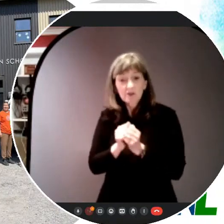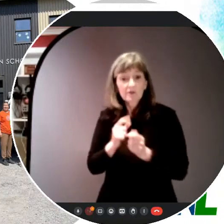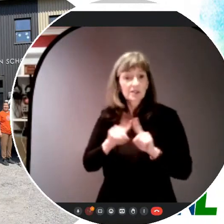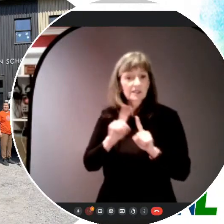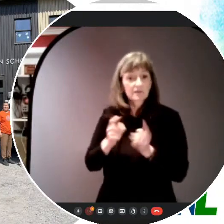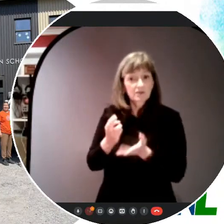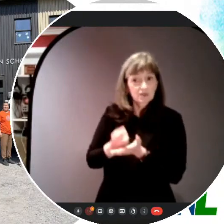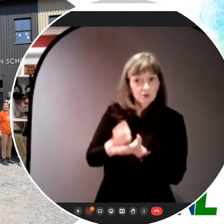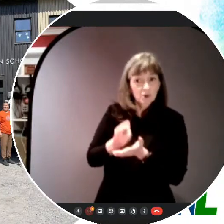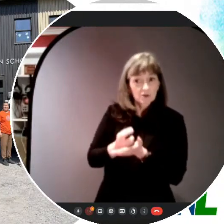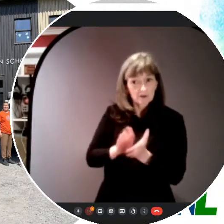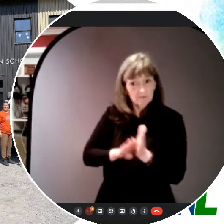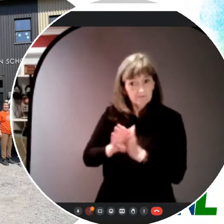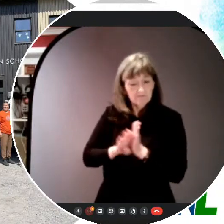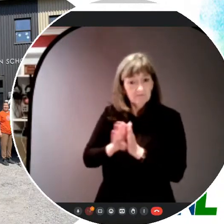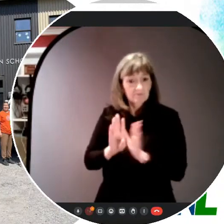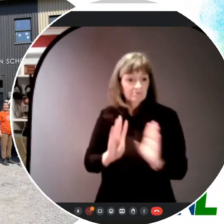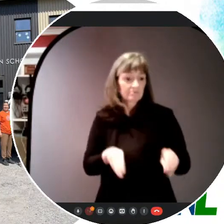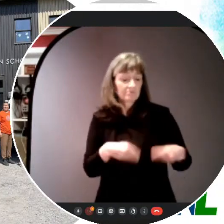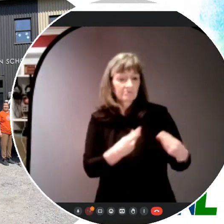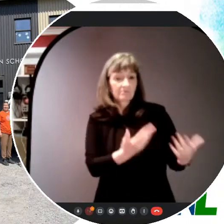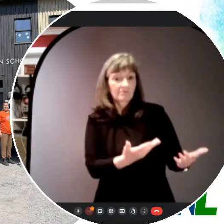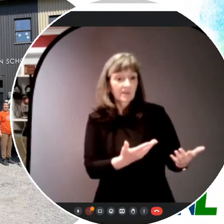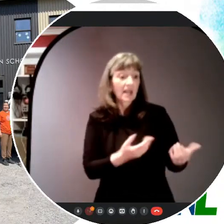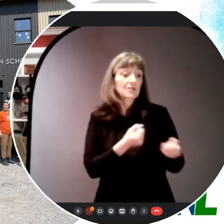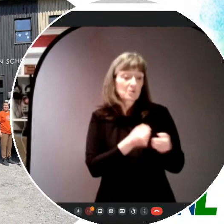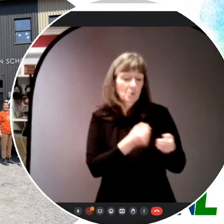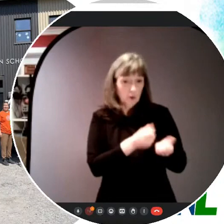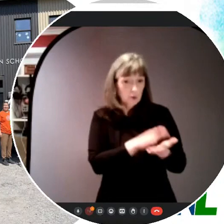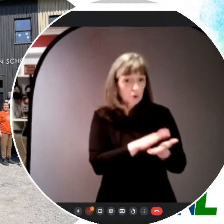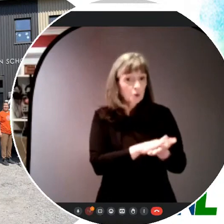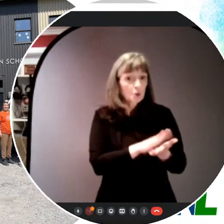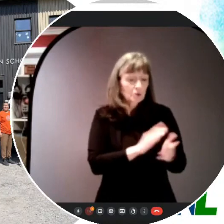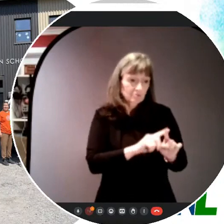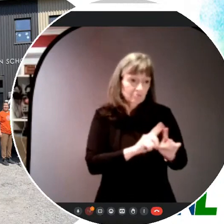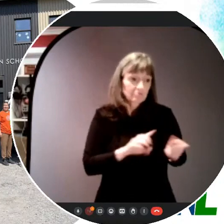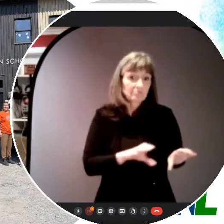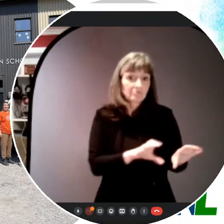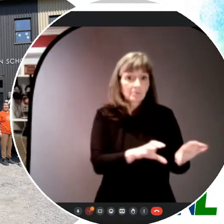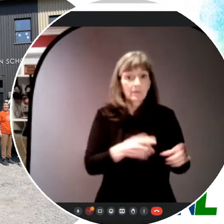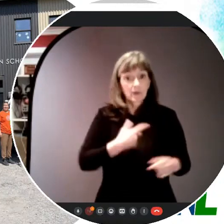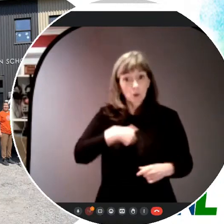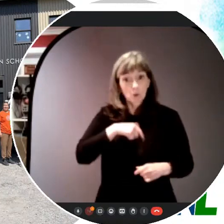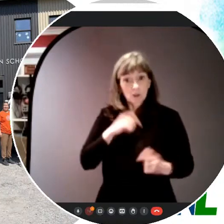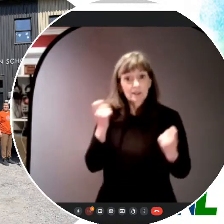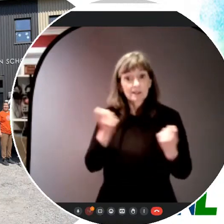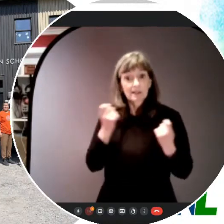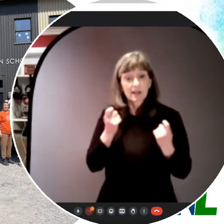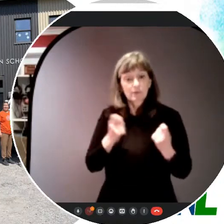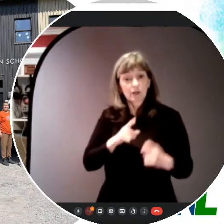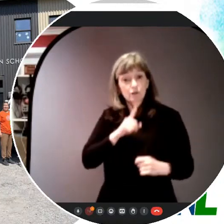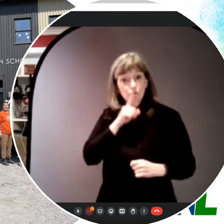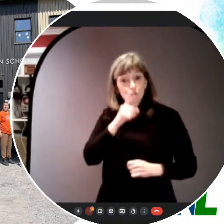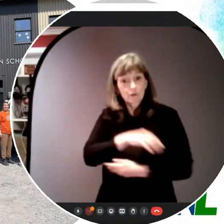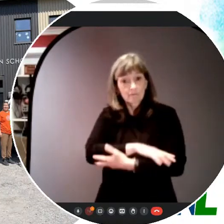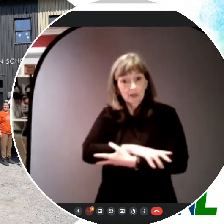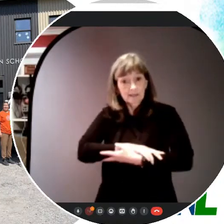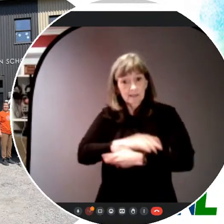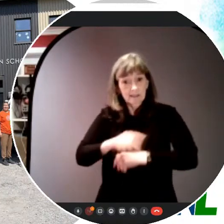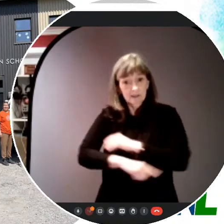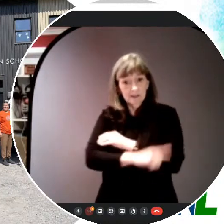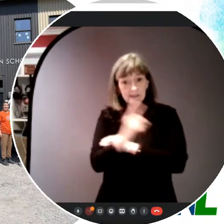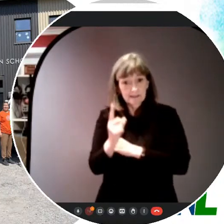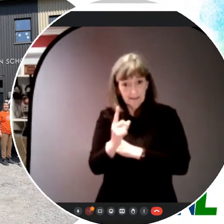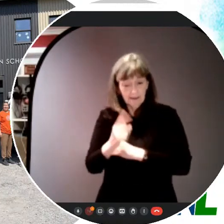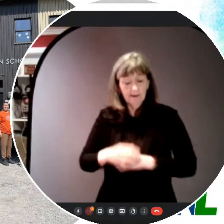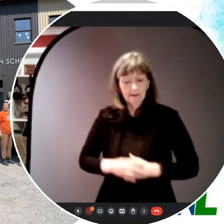activities in our schools that are directed towards this. We celebrate the National Day of Truth and Reconciliation. And I just want to note